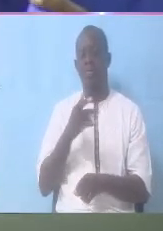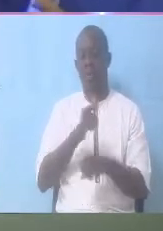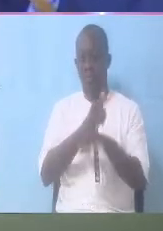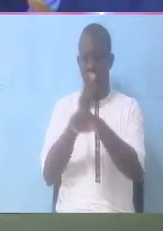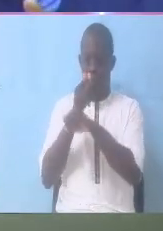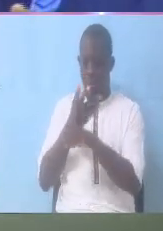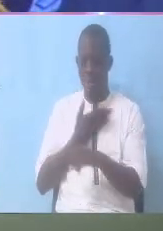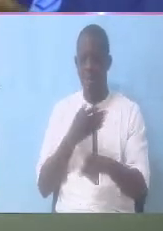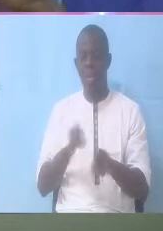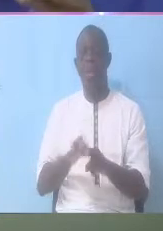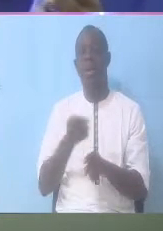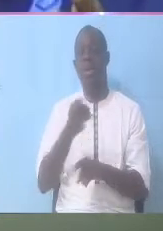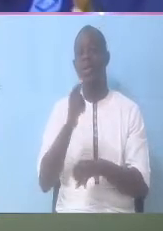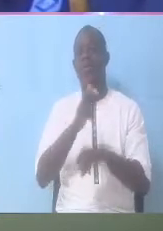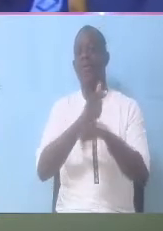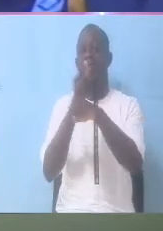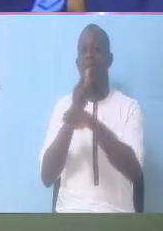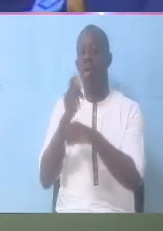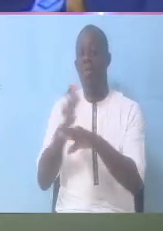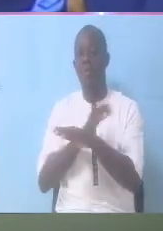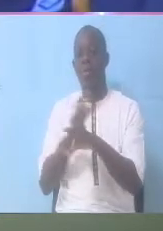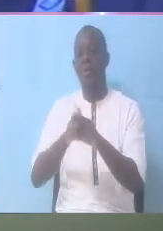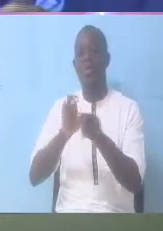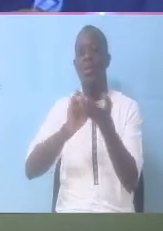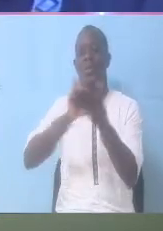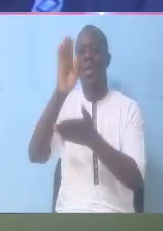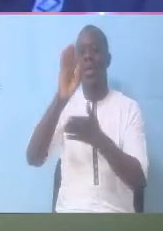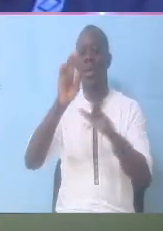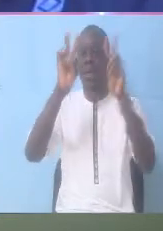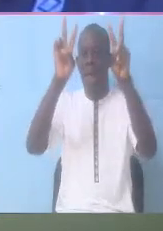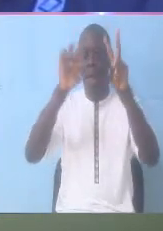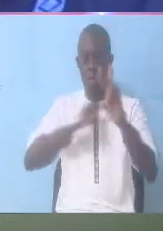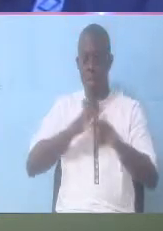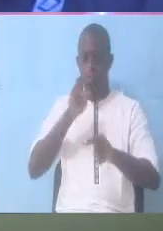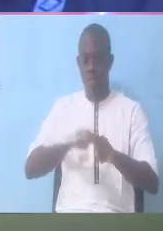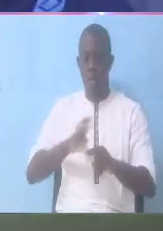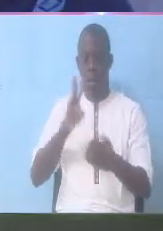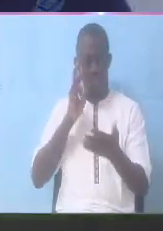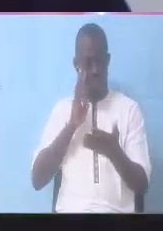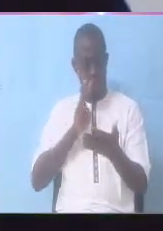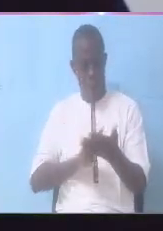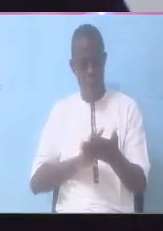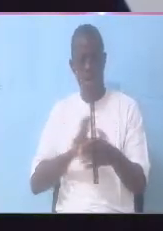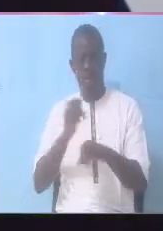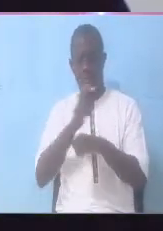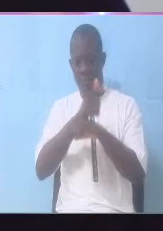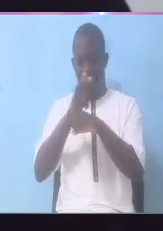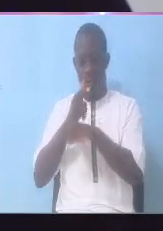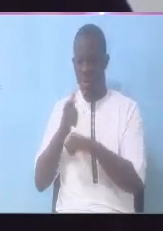And these videos were sent to Jammeh to watch? No video. Yes.